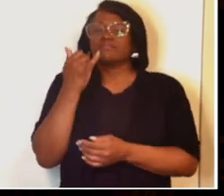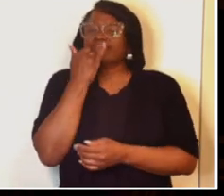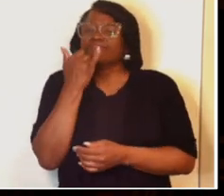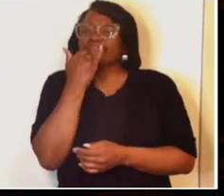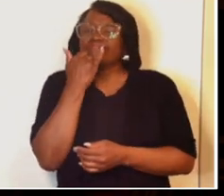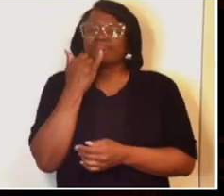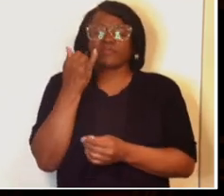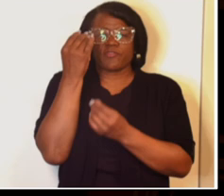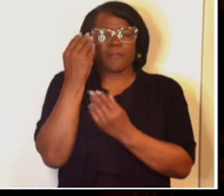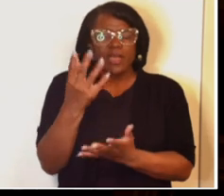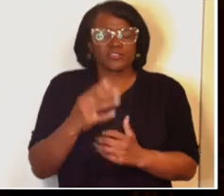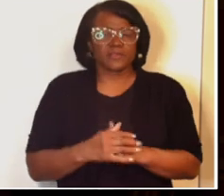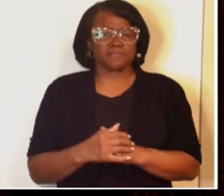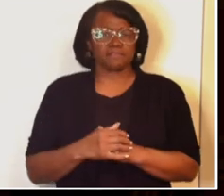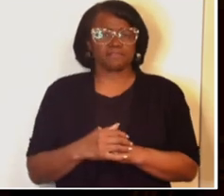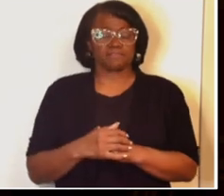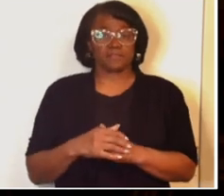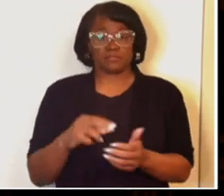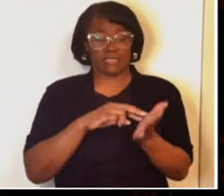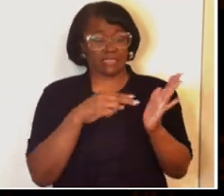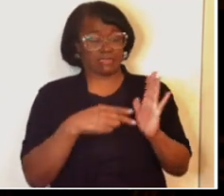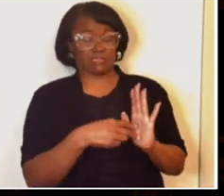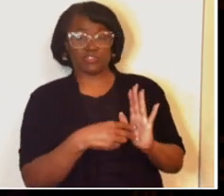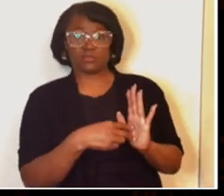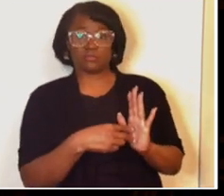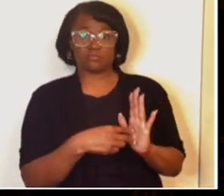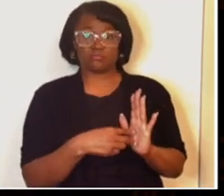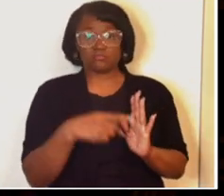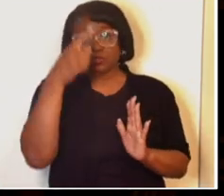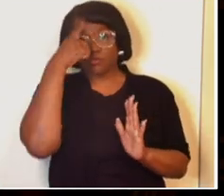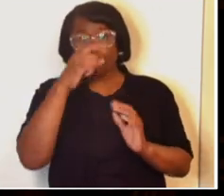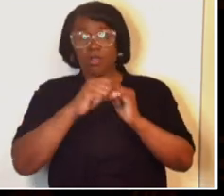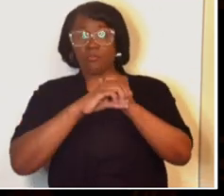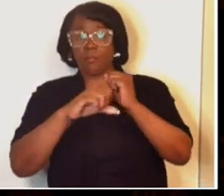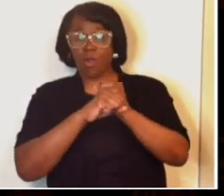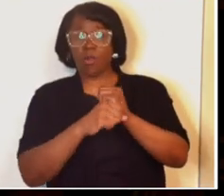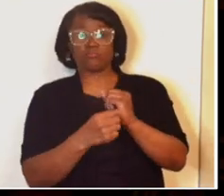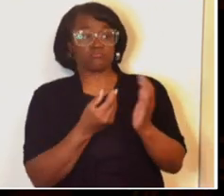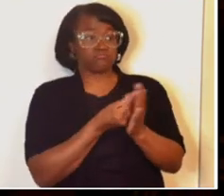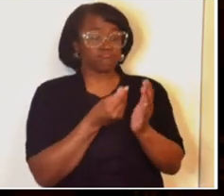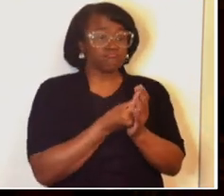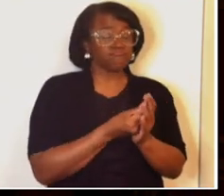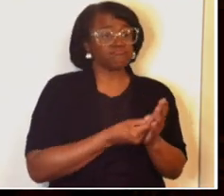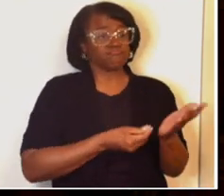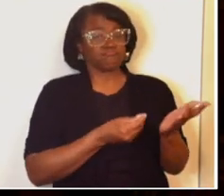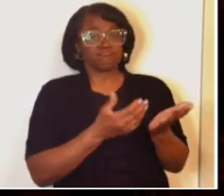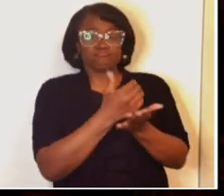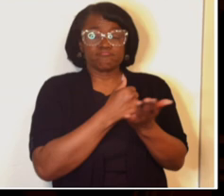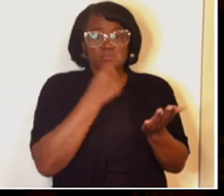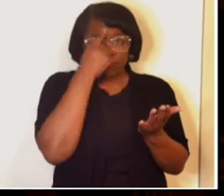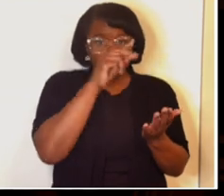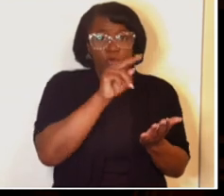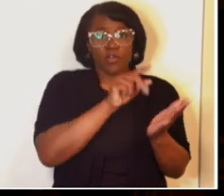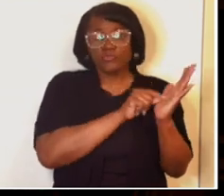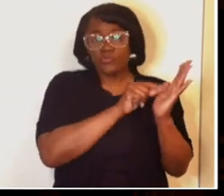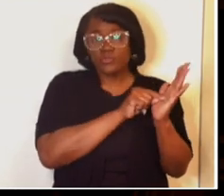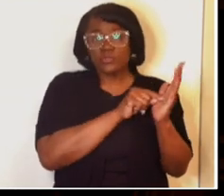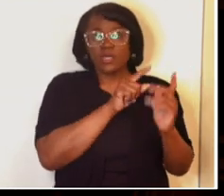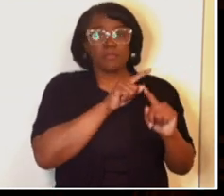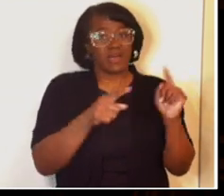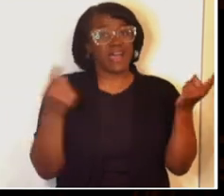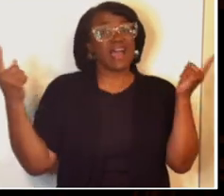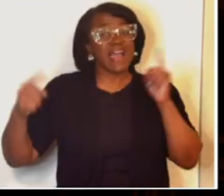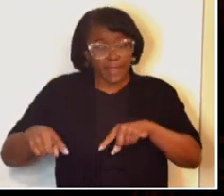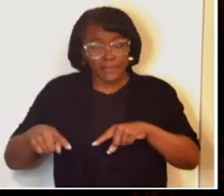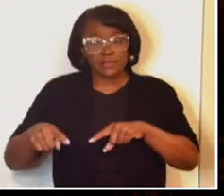The stated intention was to promote the funding of news, But the resulting paradox is that many